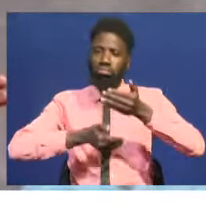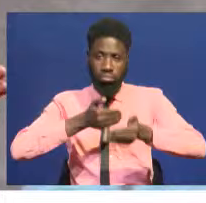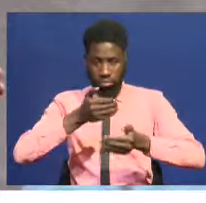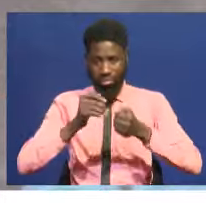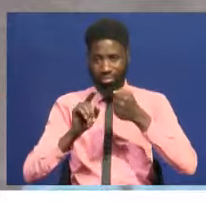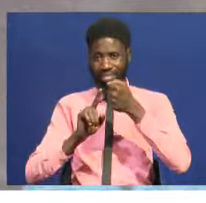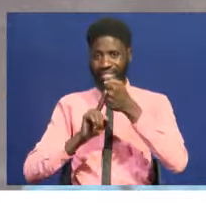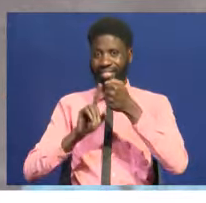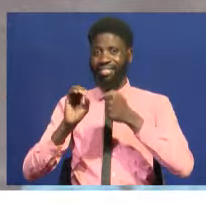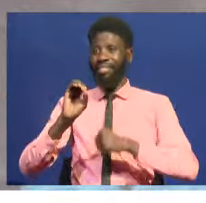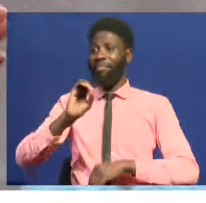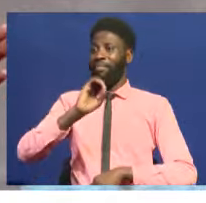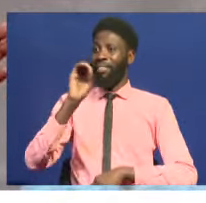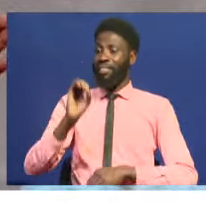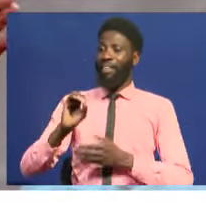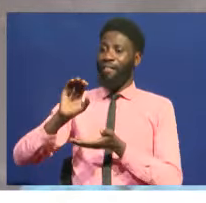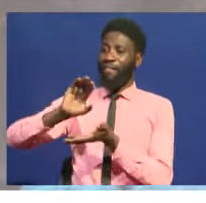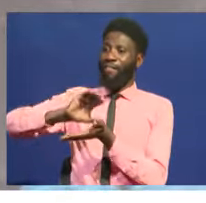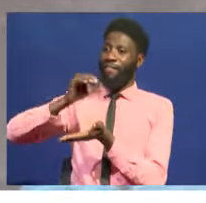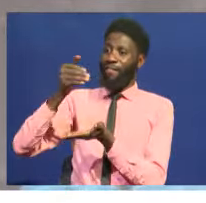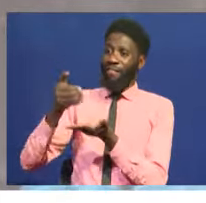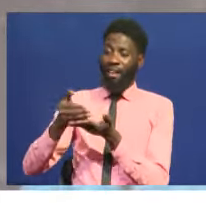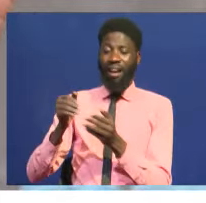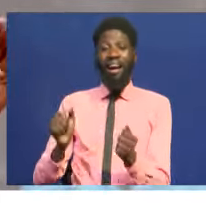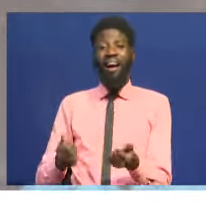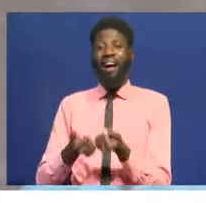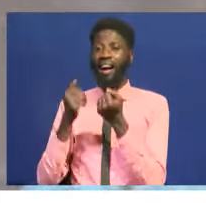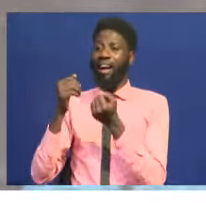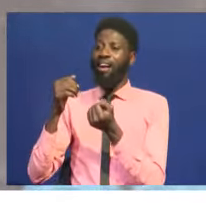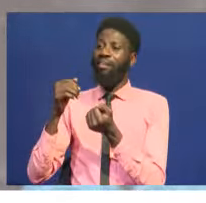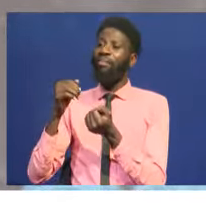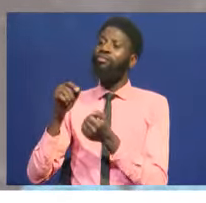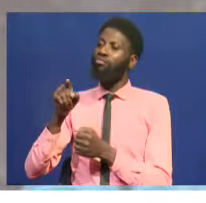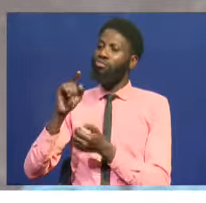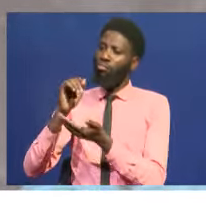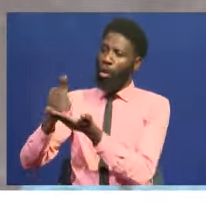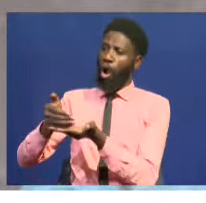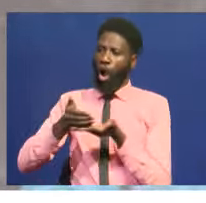60% of that fund was taken to do other things.